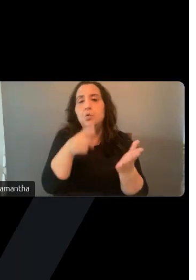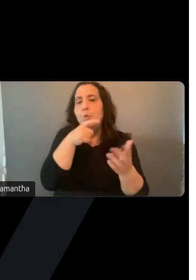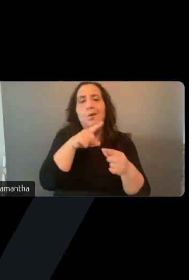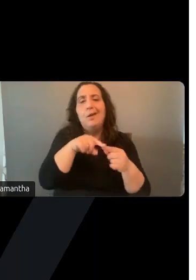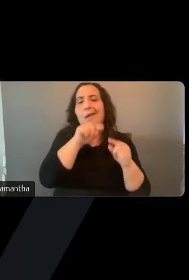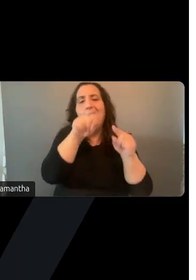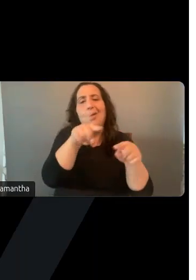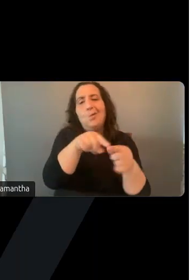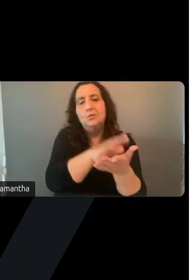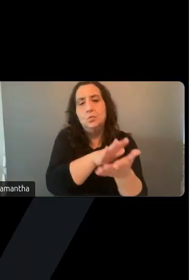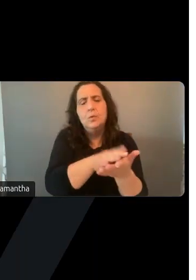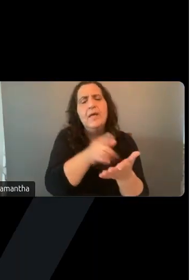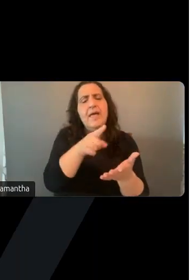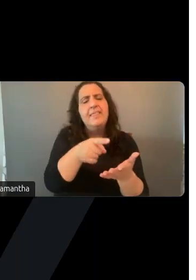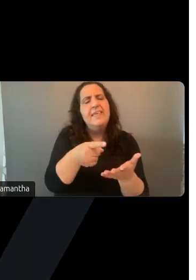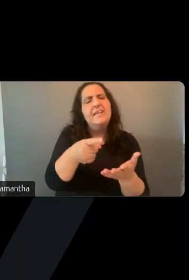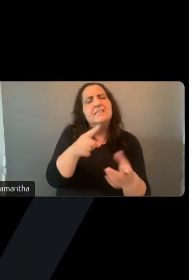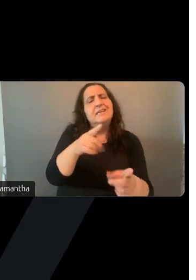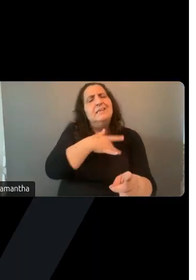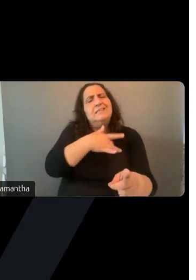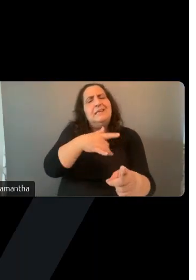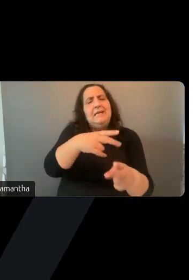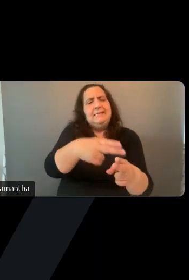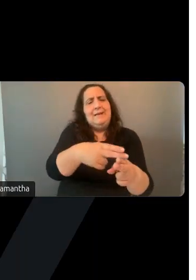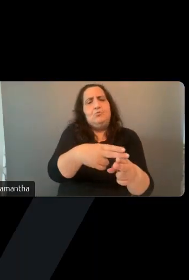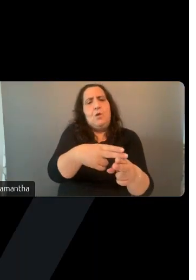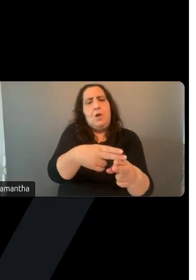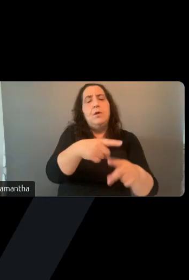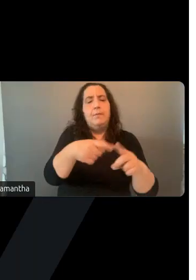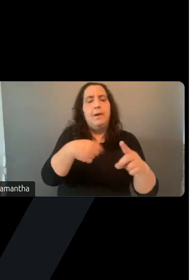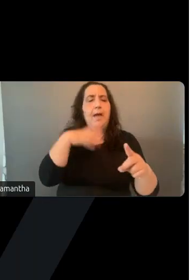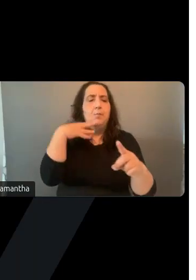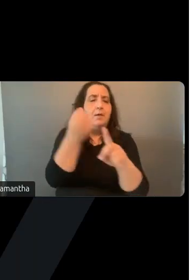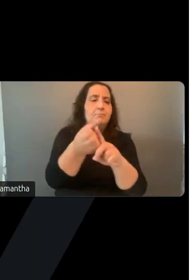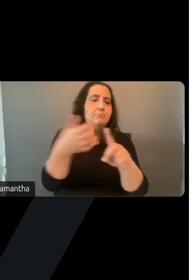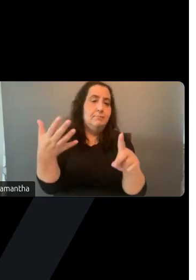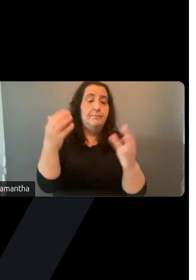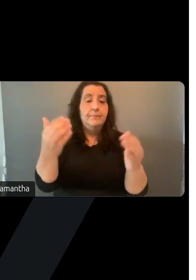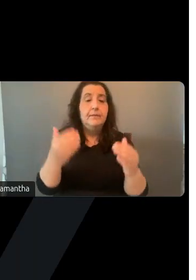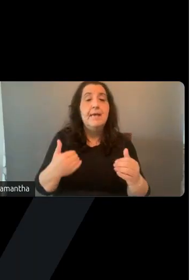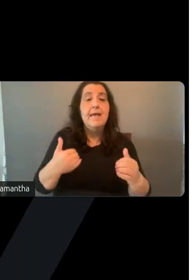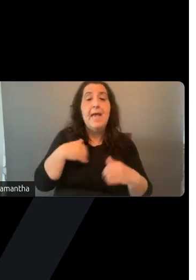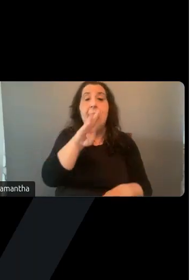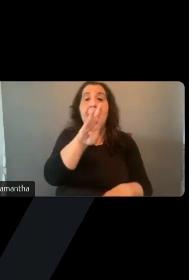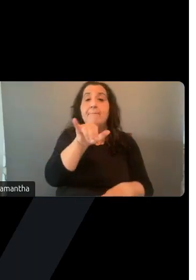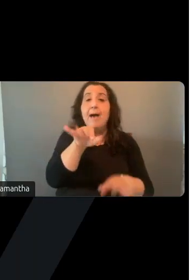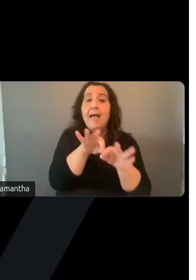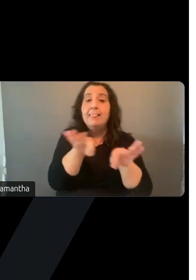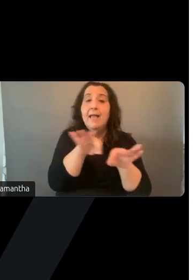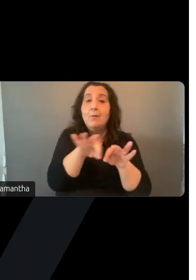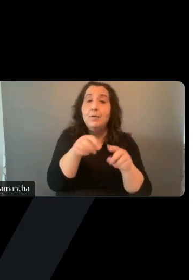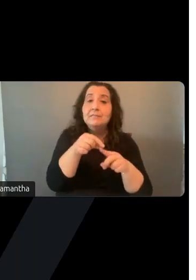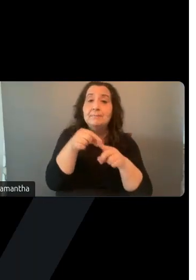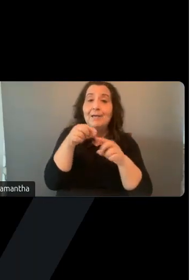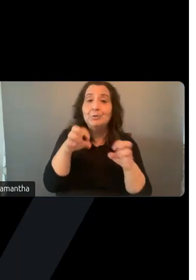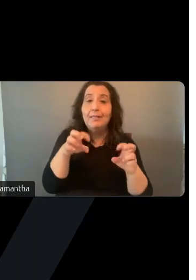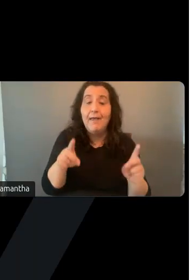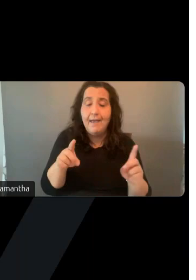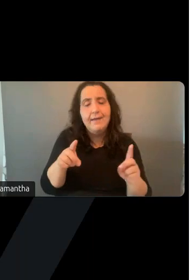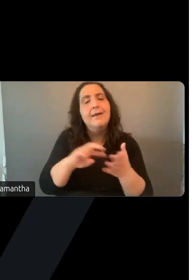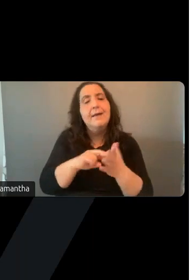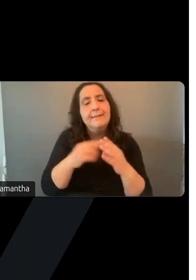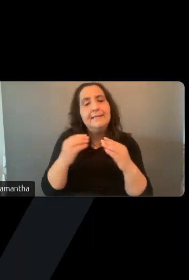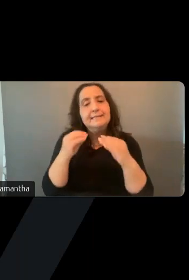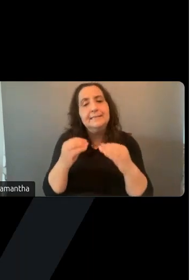temporary placement, but we'll talk more about what that looks like. We have bilingual special education, which is exactly what it sounds like, instruction in